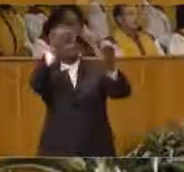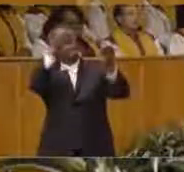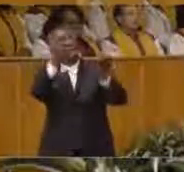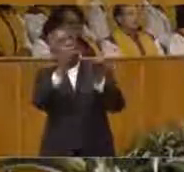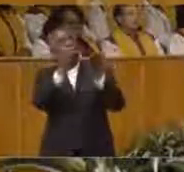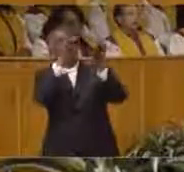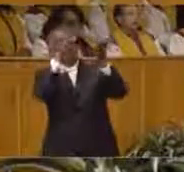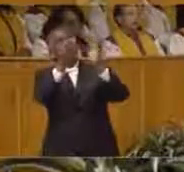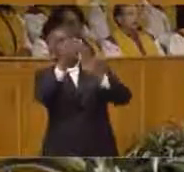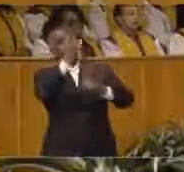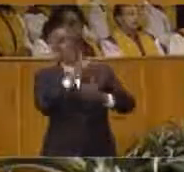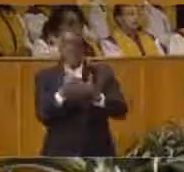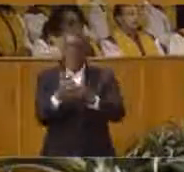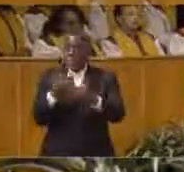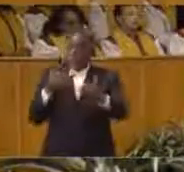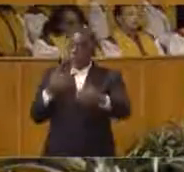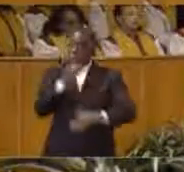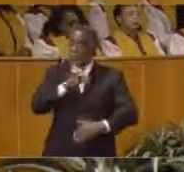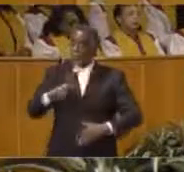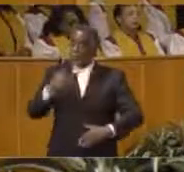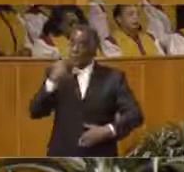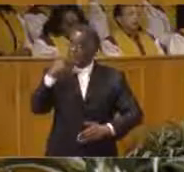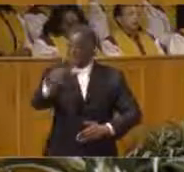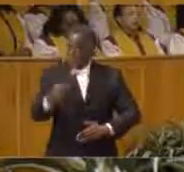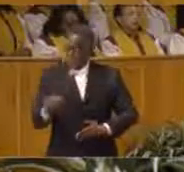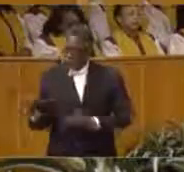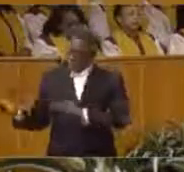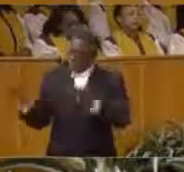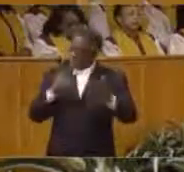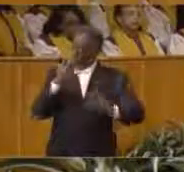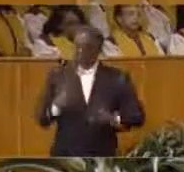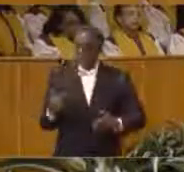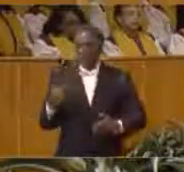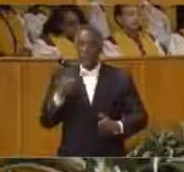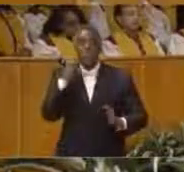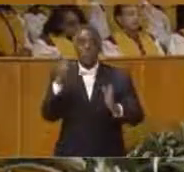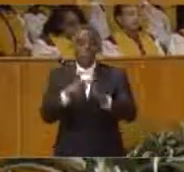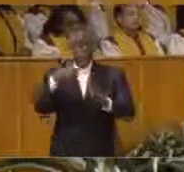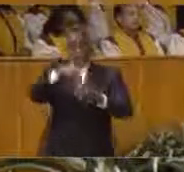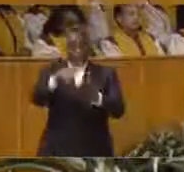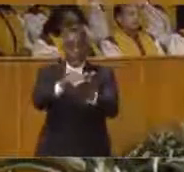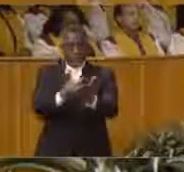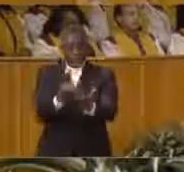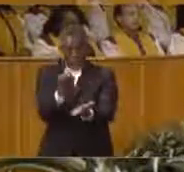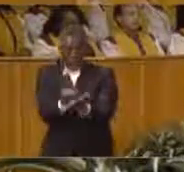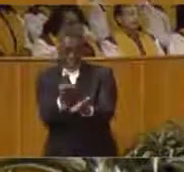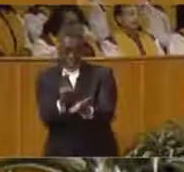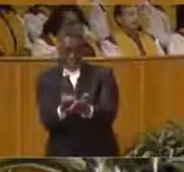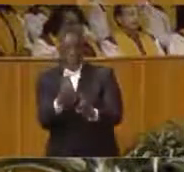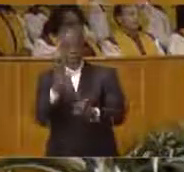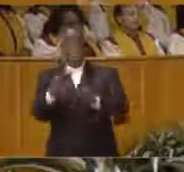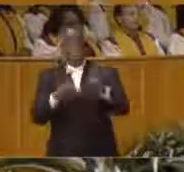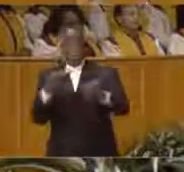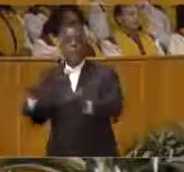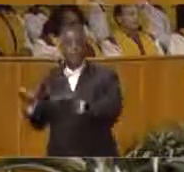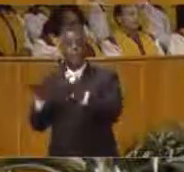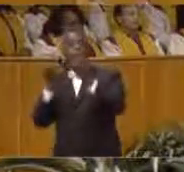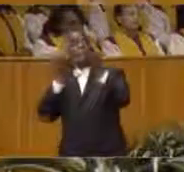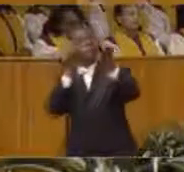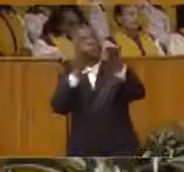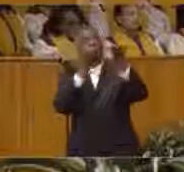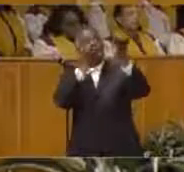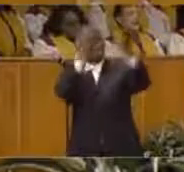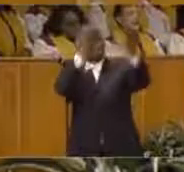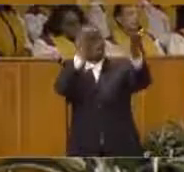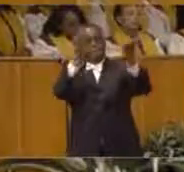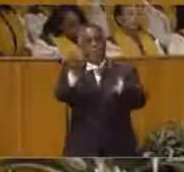this. Before the Lord said to bring it, we find in Scripture evidence that people brought offerings to the